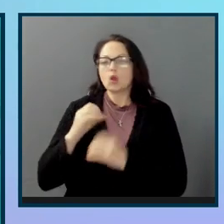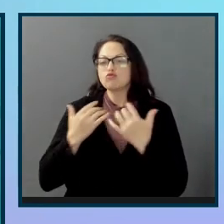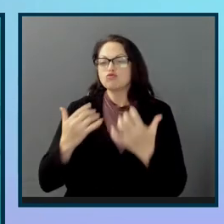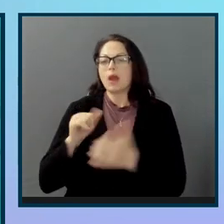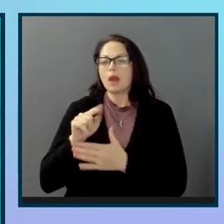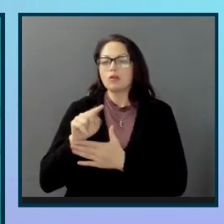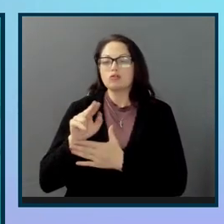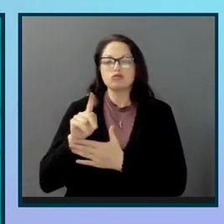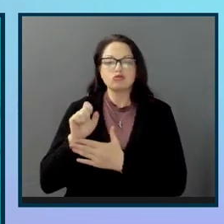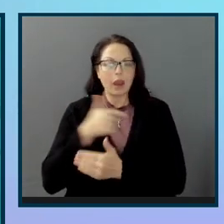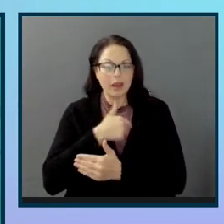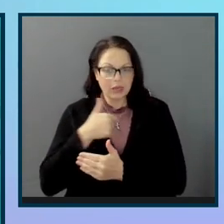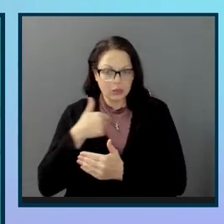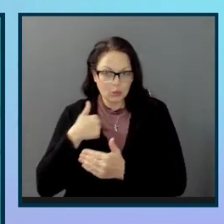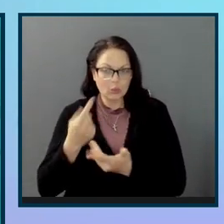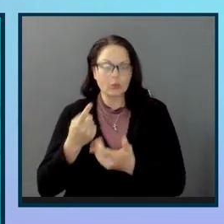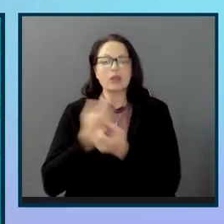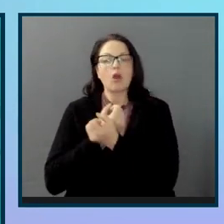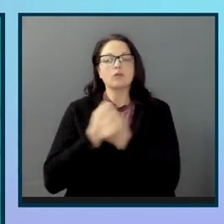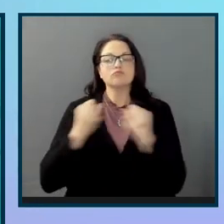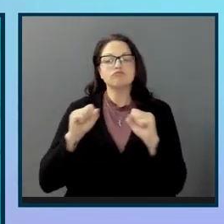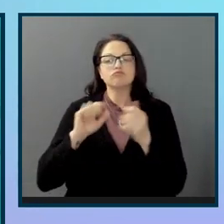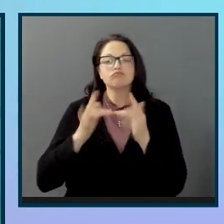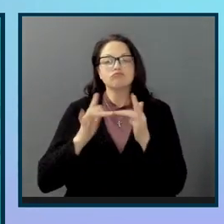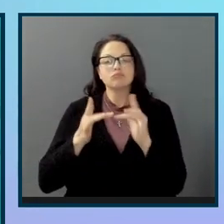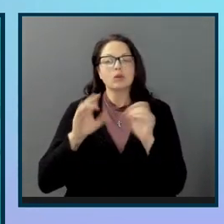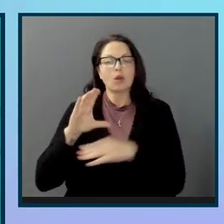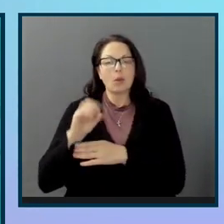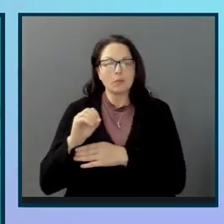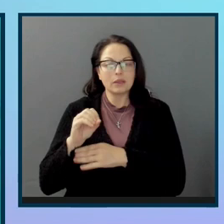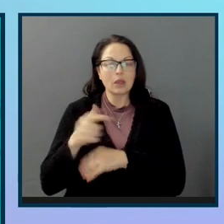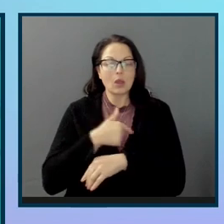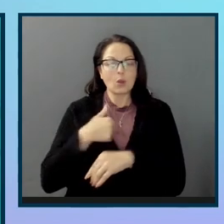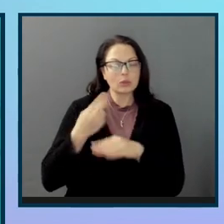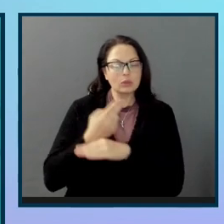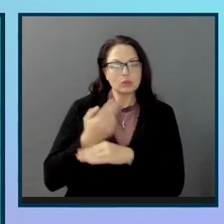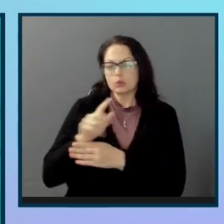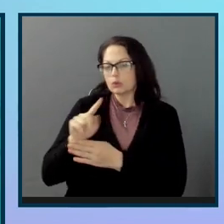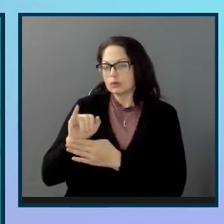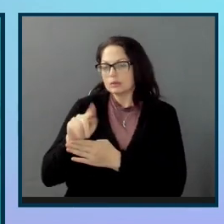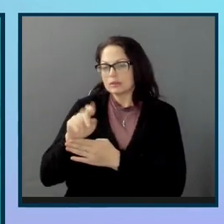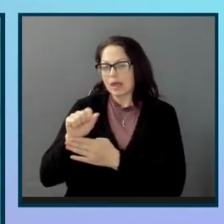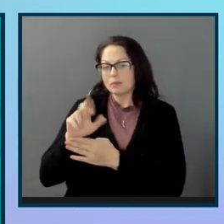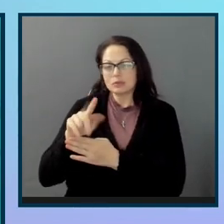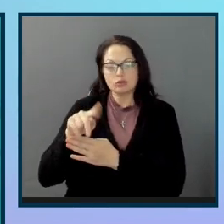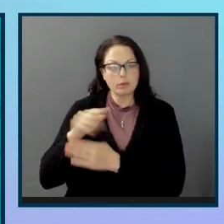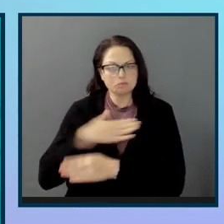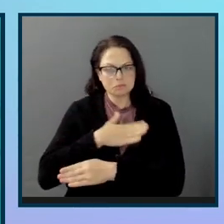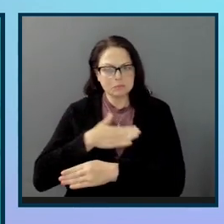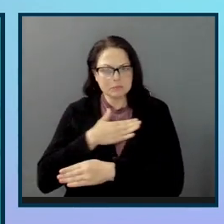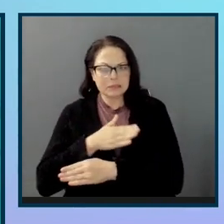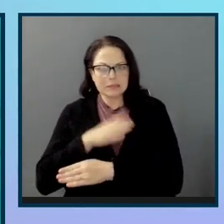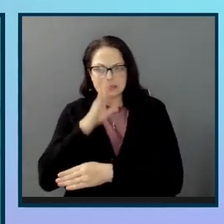you're based, we're always hiring. We use Ember, Tailwind, and TypeScript. If you're interested, DM us on Twitter and we'll connect